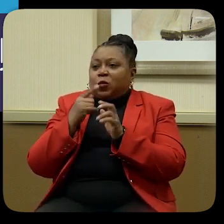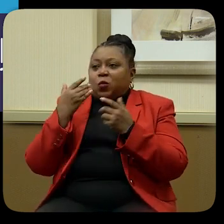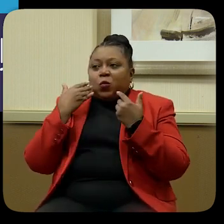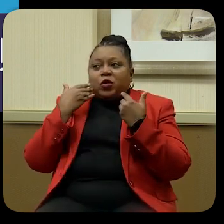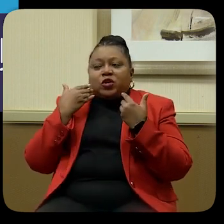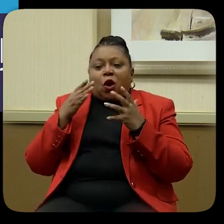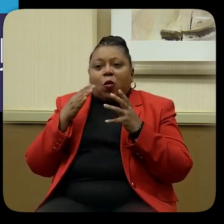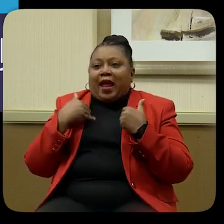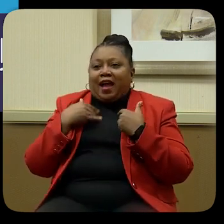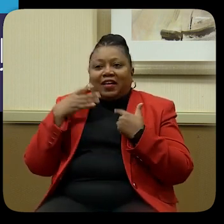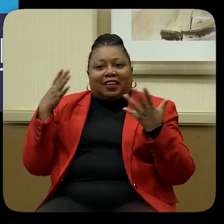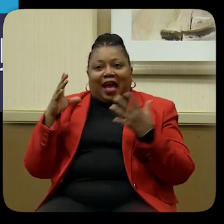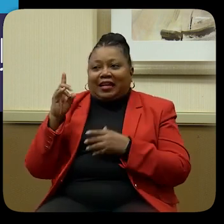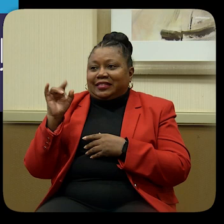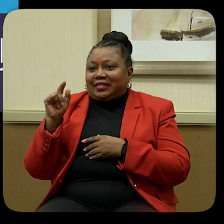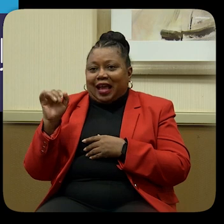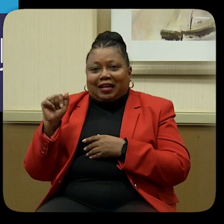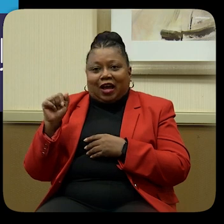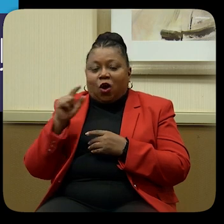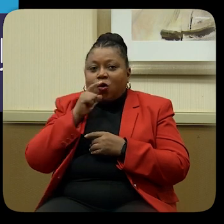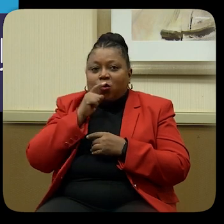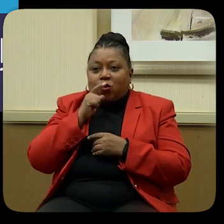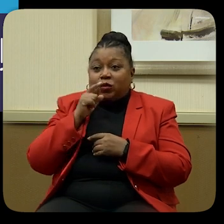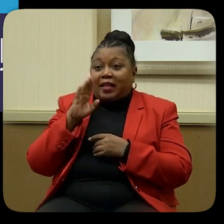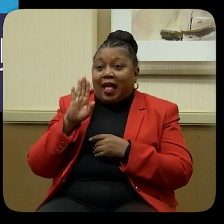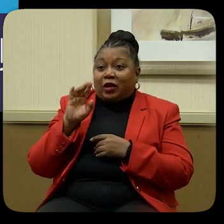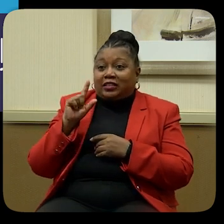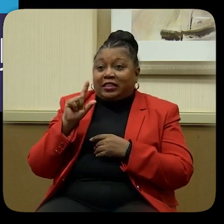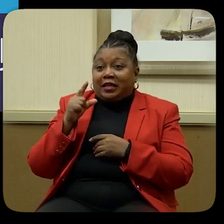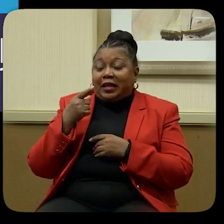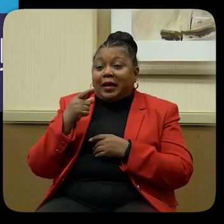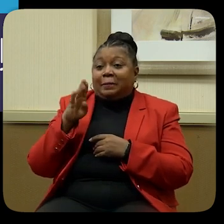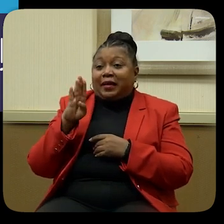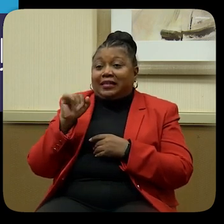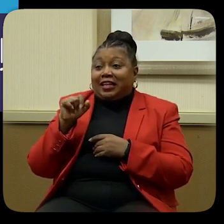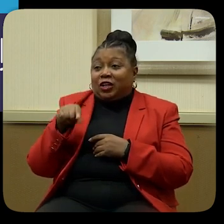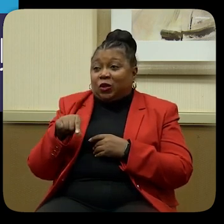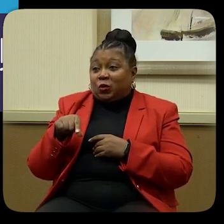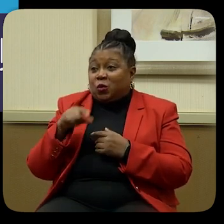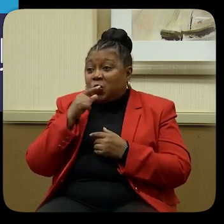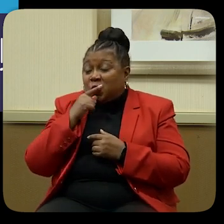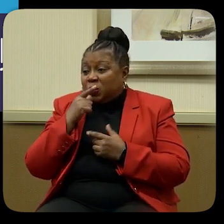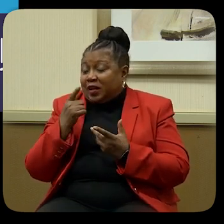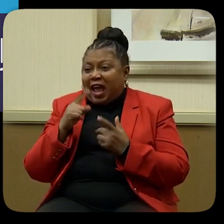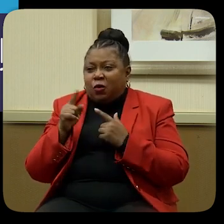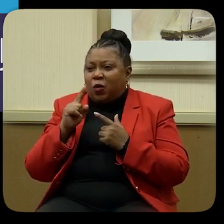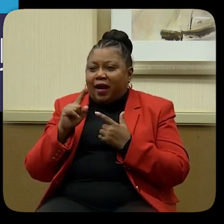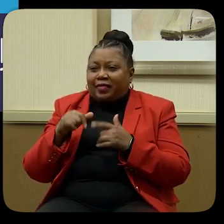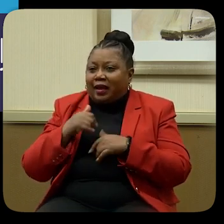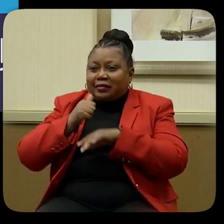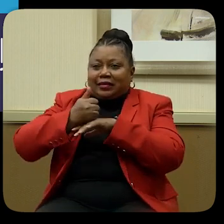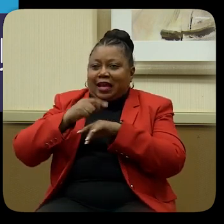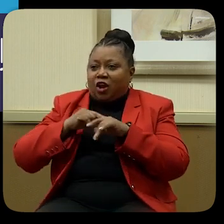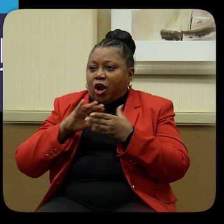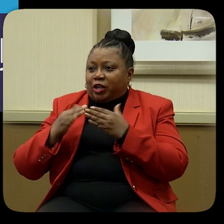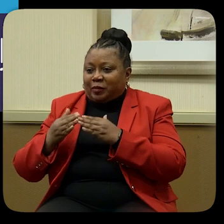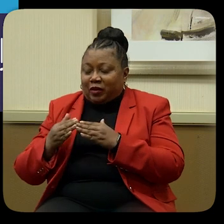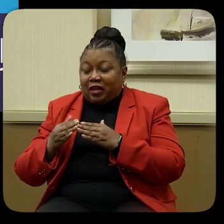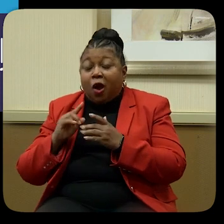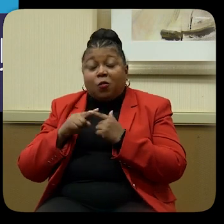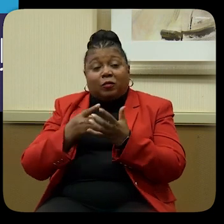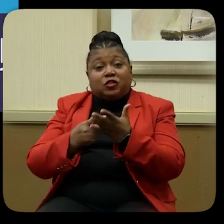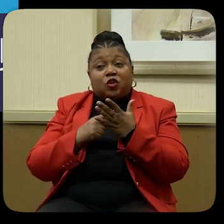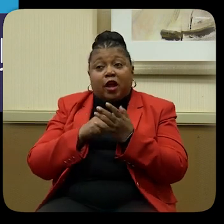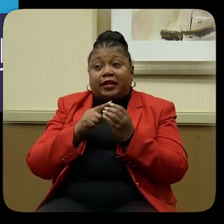don't have a lot of data about who's LGBTQ and like kind of where they exist in our communities. But